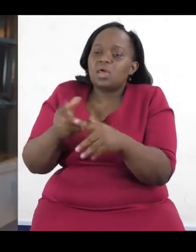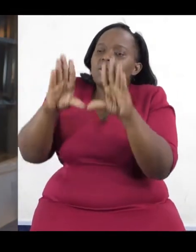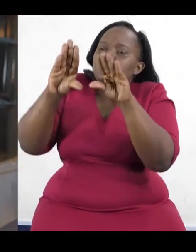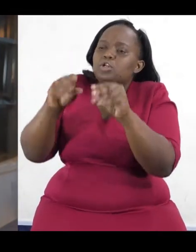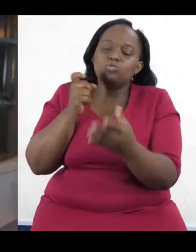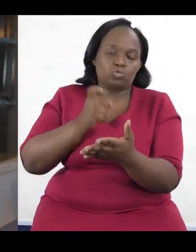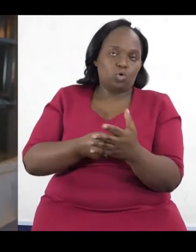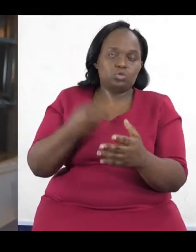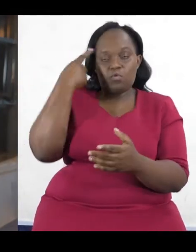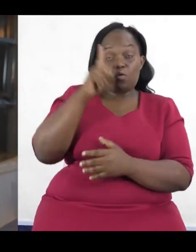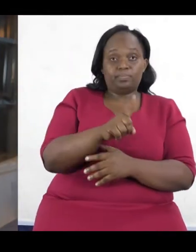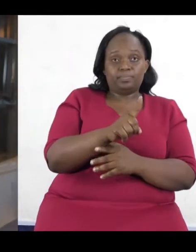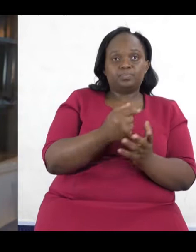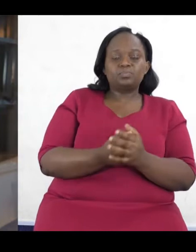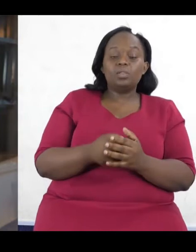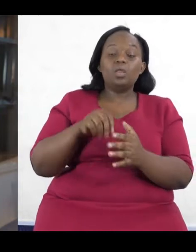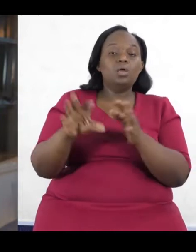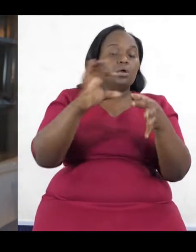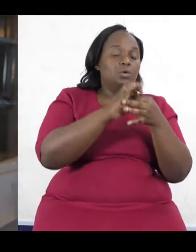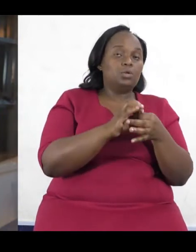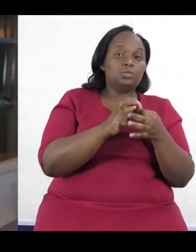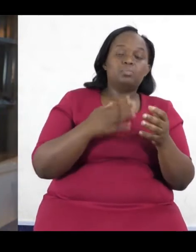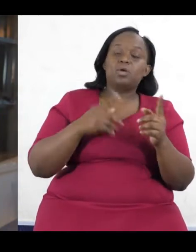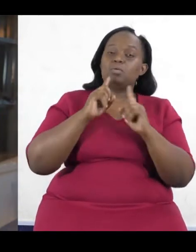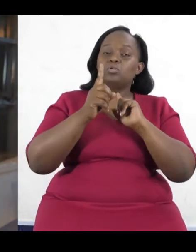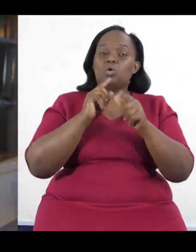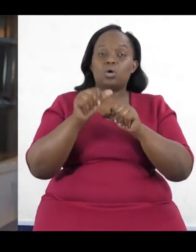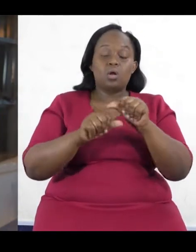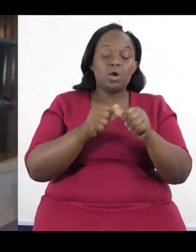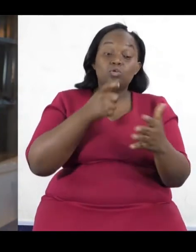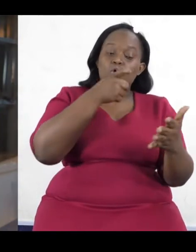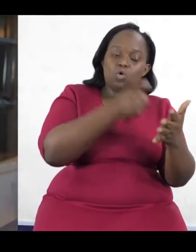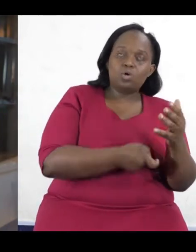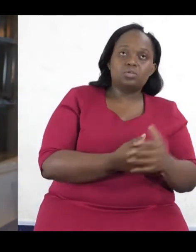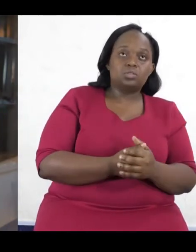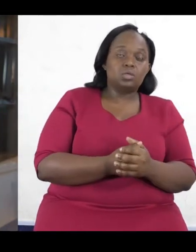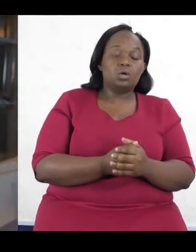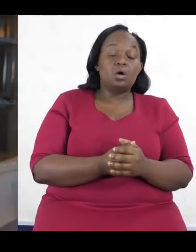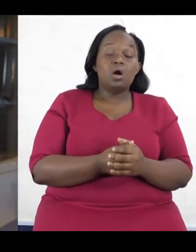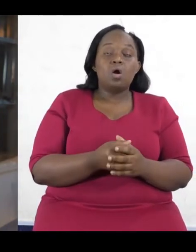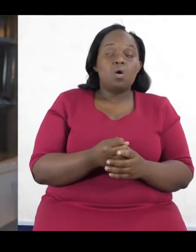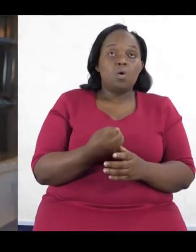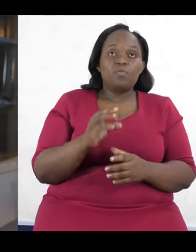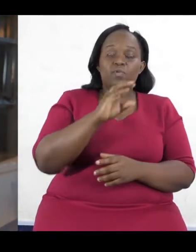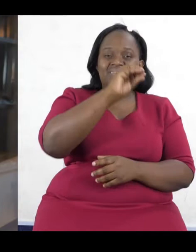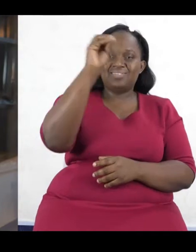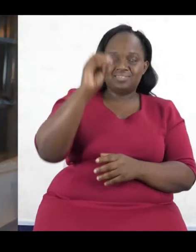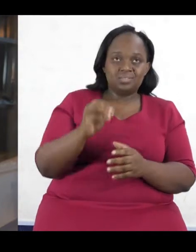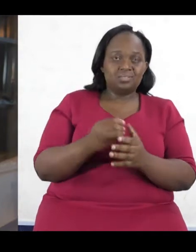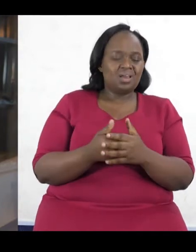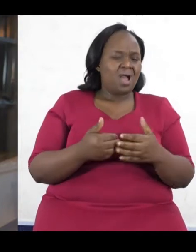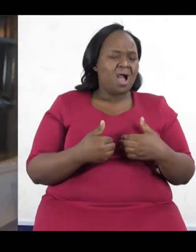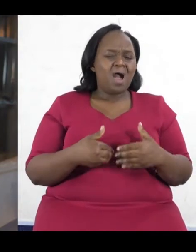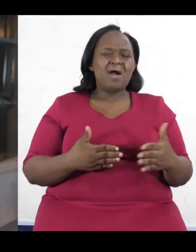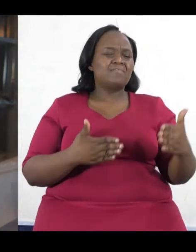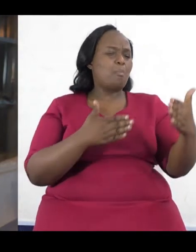And in connection to that, I can talk about the aspect of the cost of inputs. You find there's a great